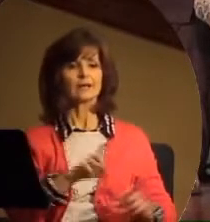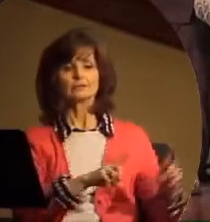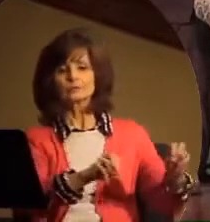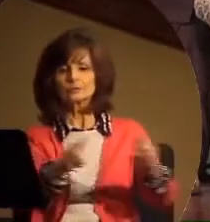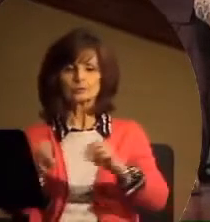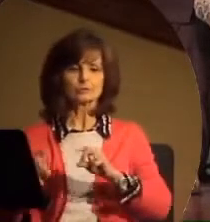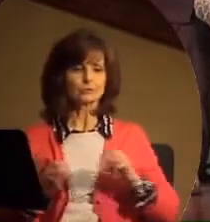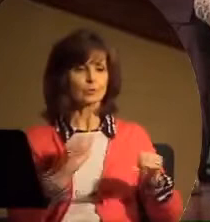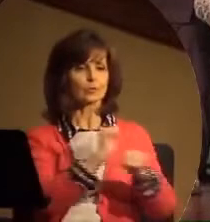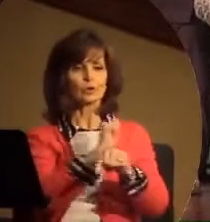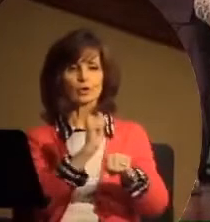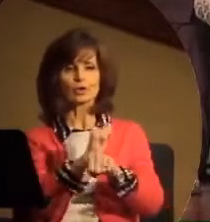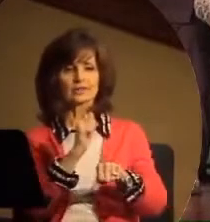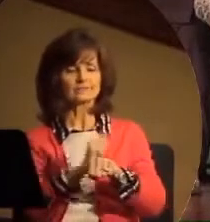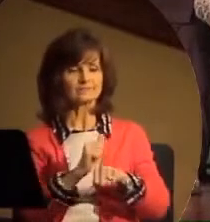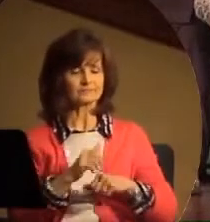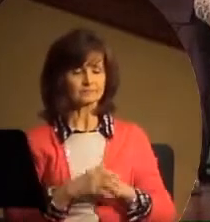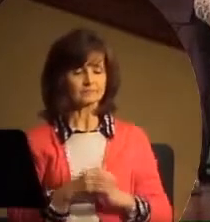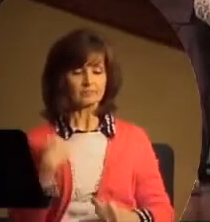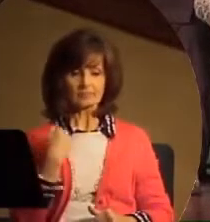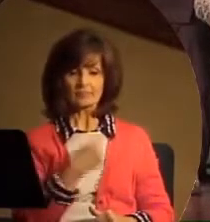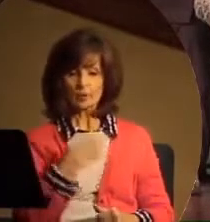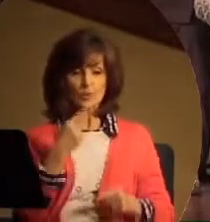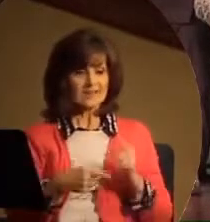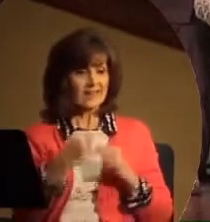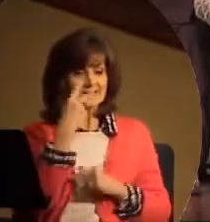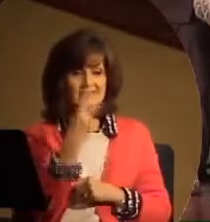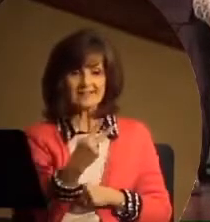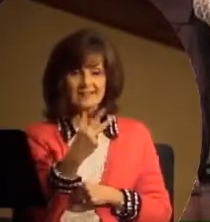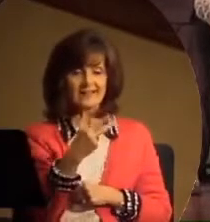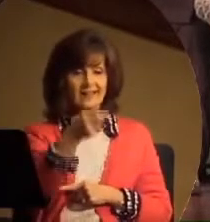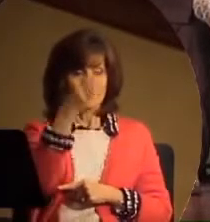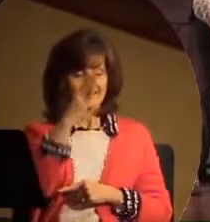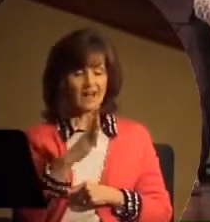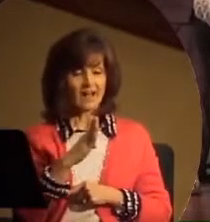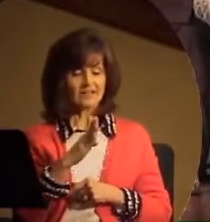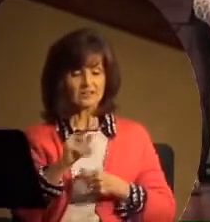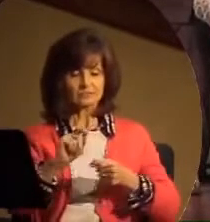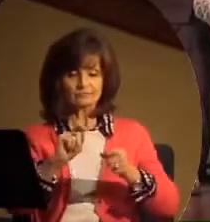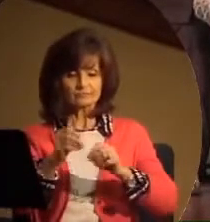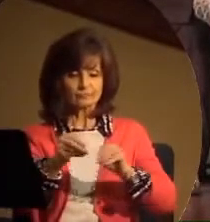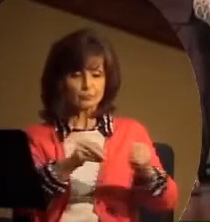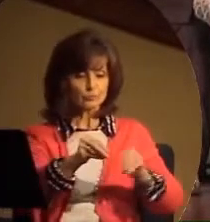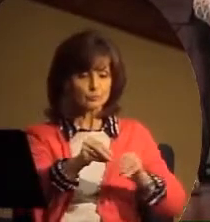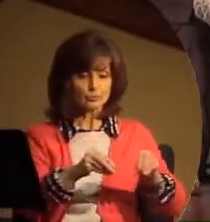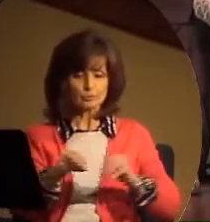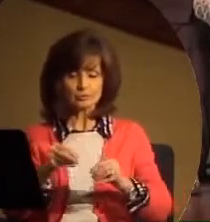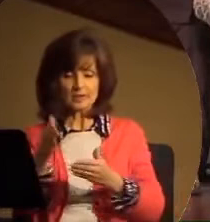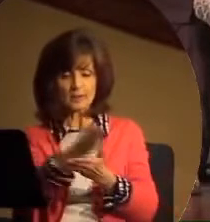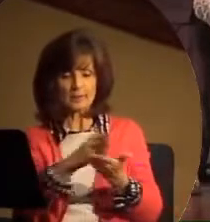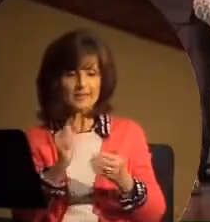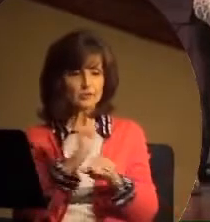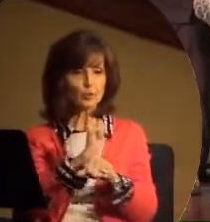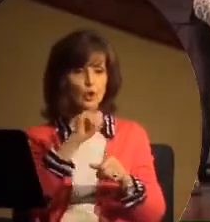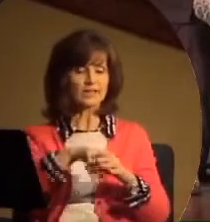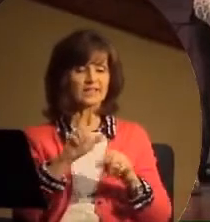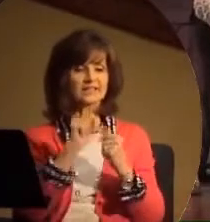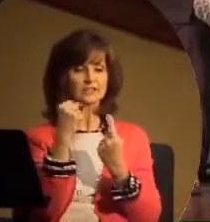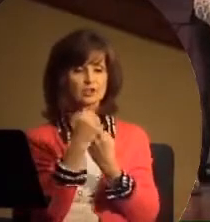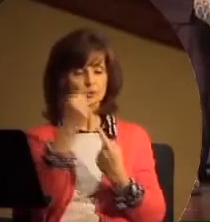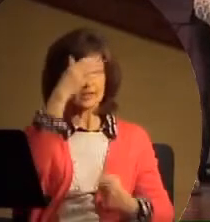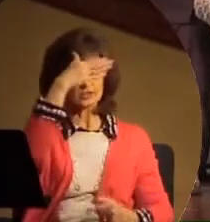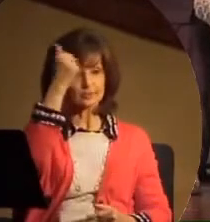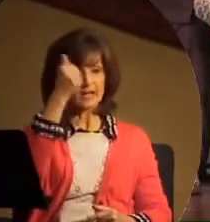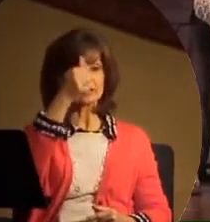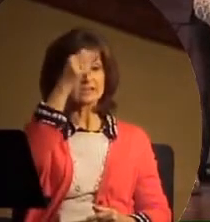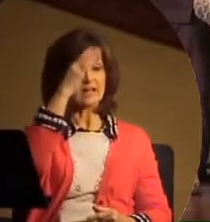pushing the levers, pushing the buttons. God is maneuvering the pieces. God is working in the situation,